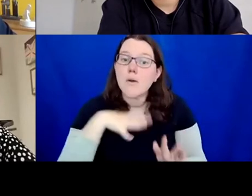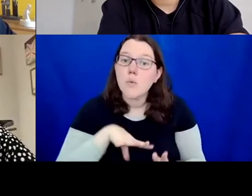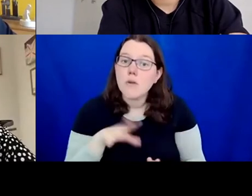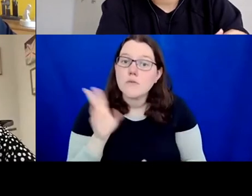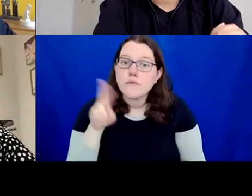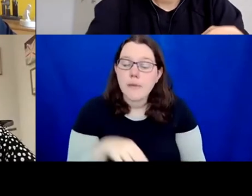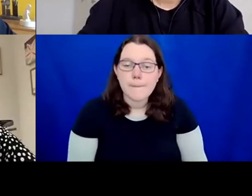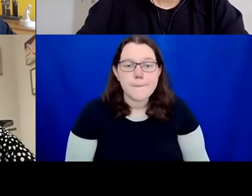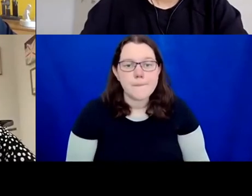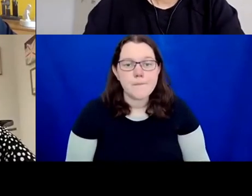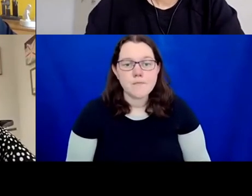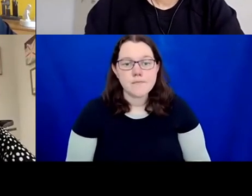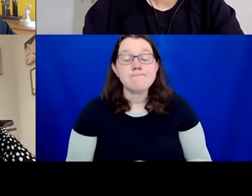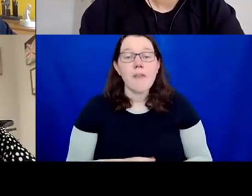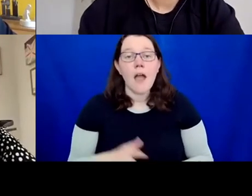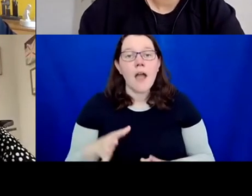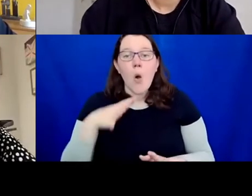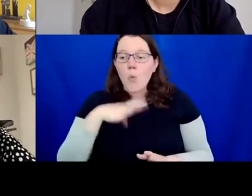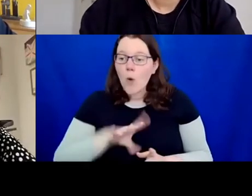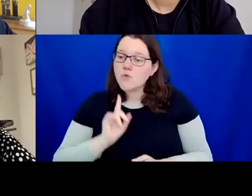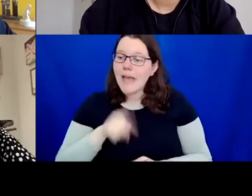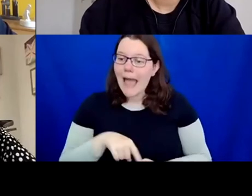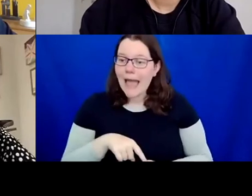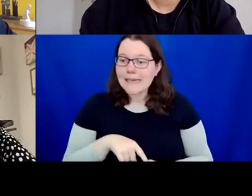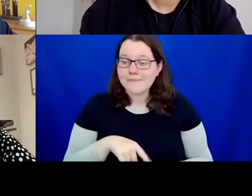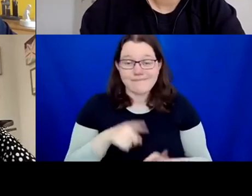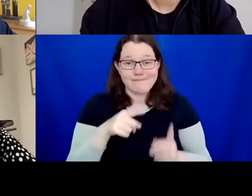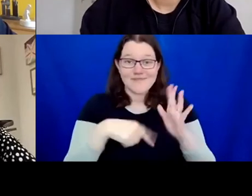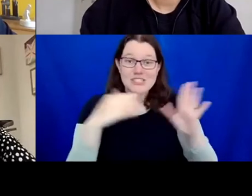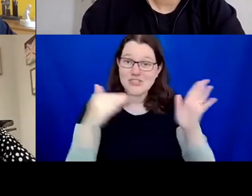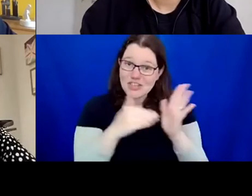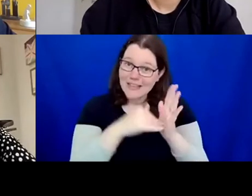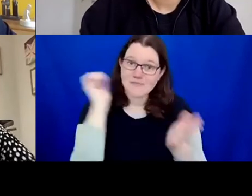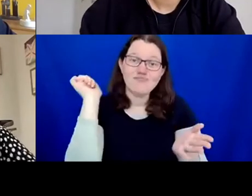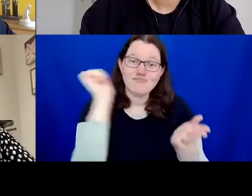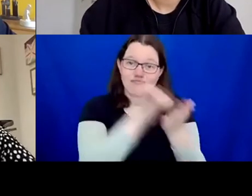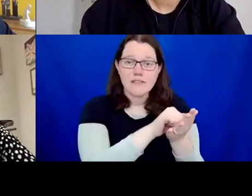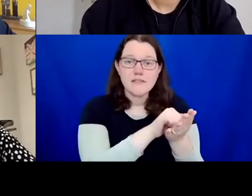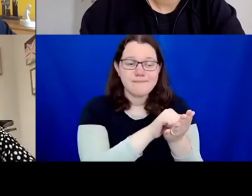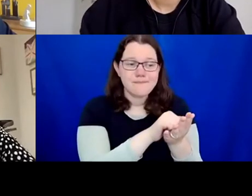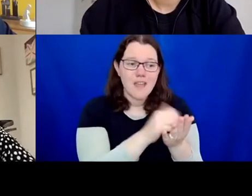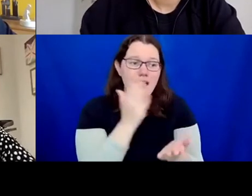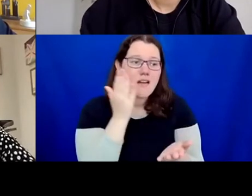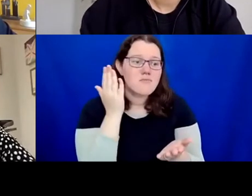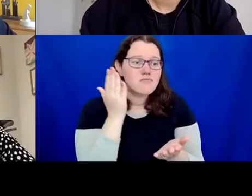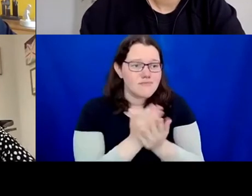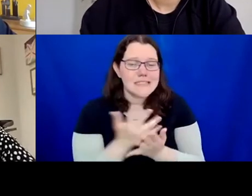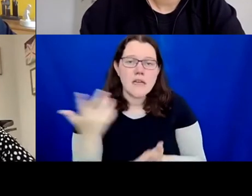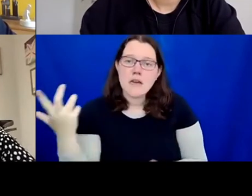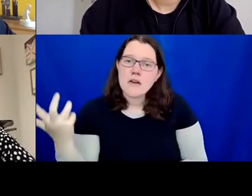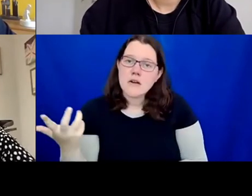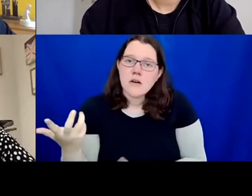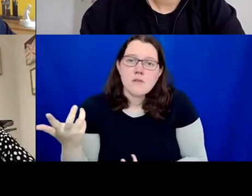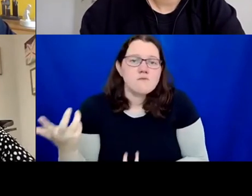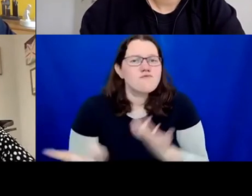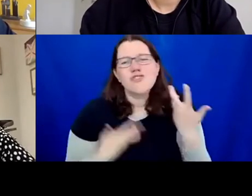Yeah, I just wanted to say, you're totally right, Jazz. It's frustration is with a capital F, if